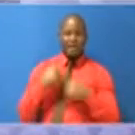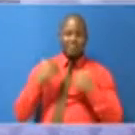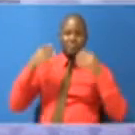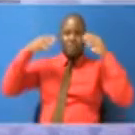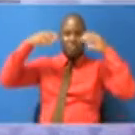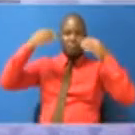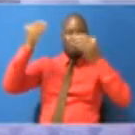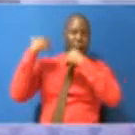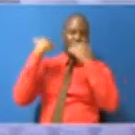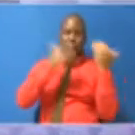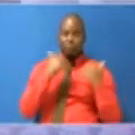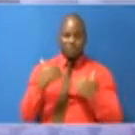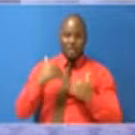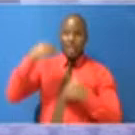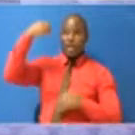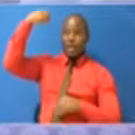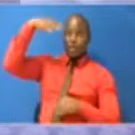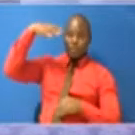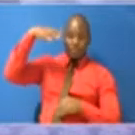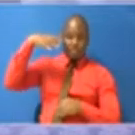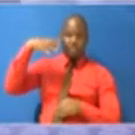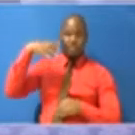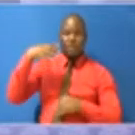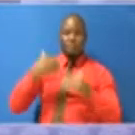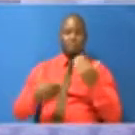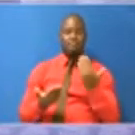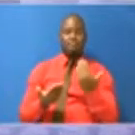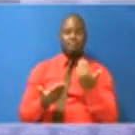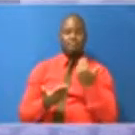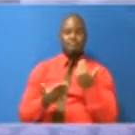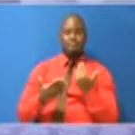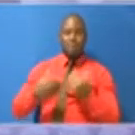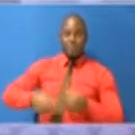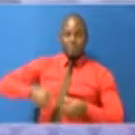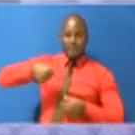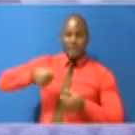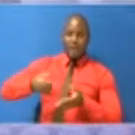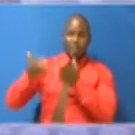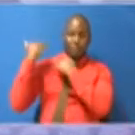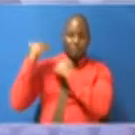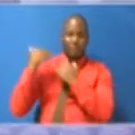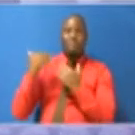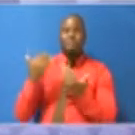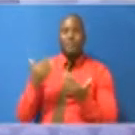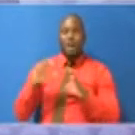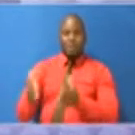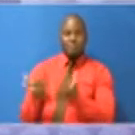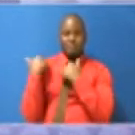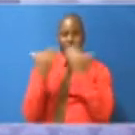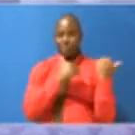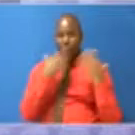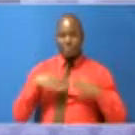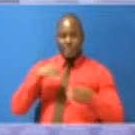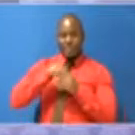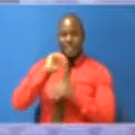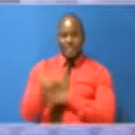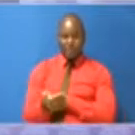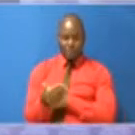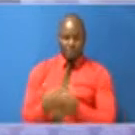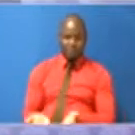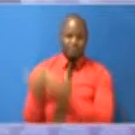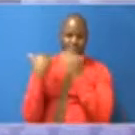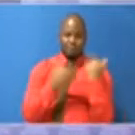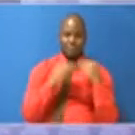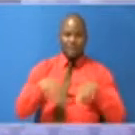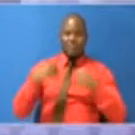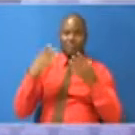shower from to the top they both bottom up you know like with the bucket bottom up is how many of us are in this city we